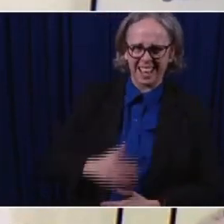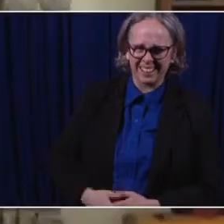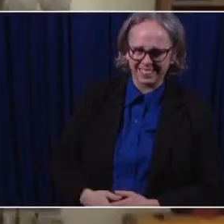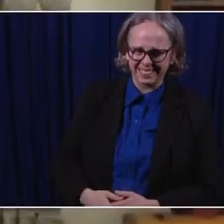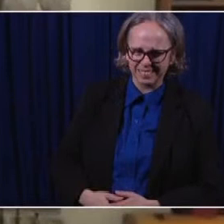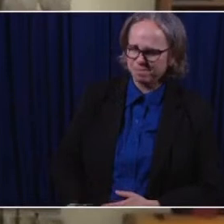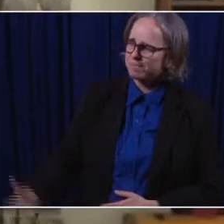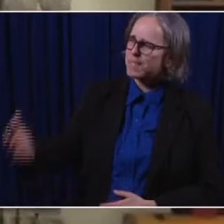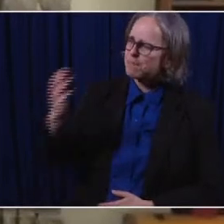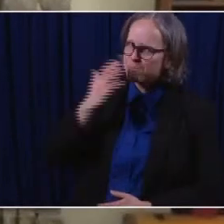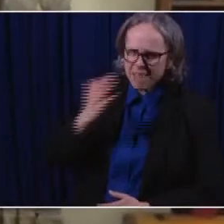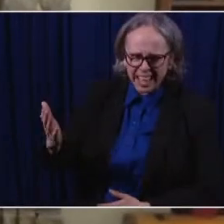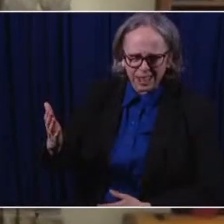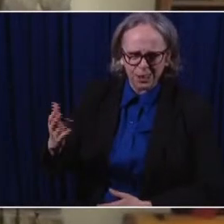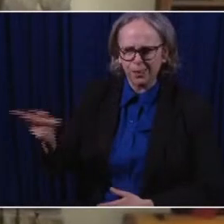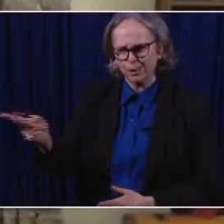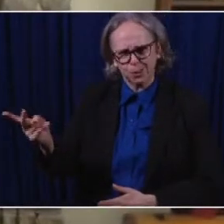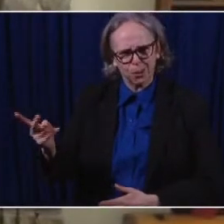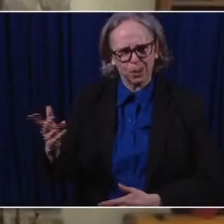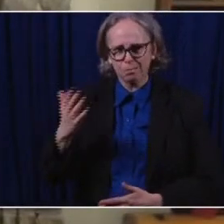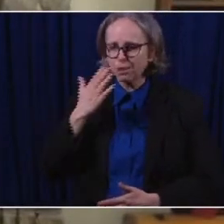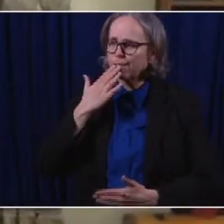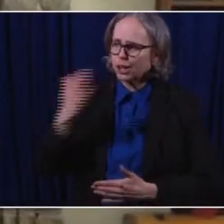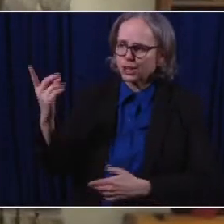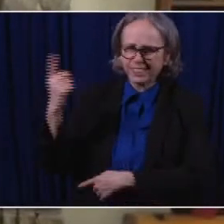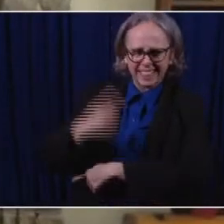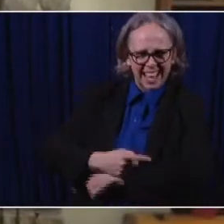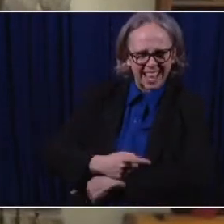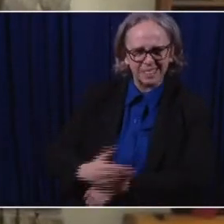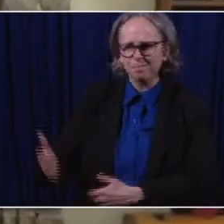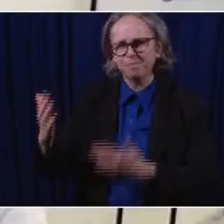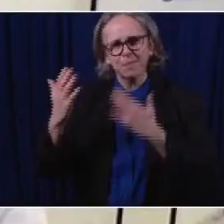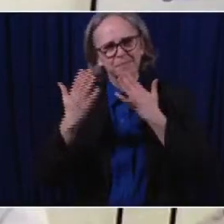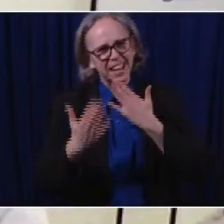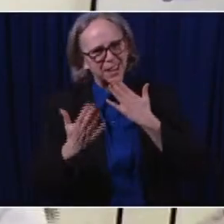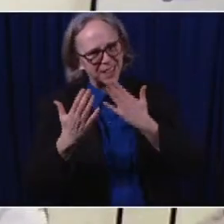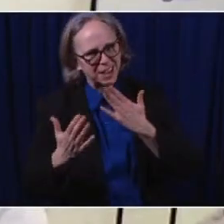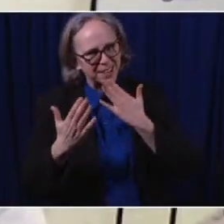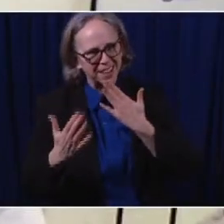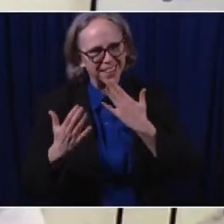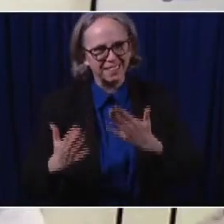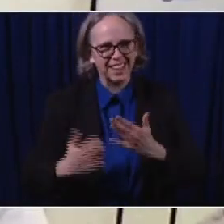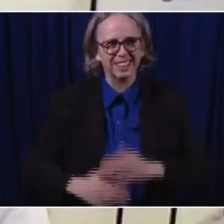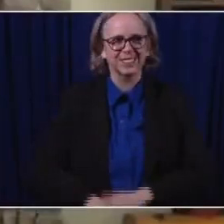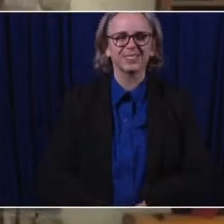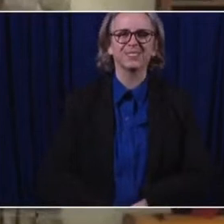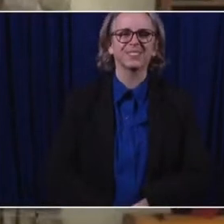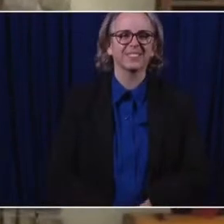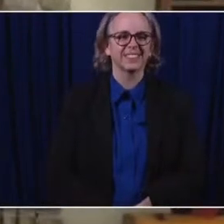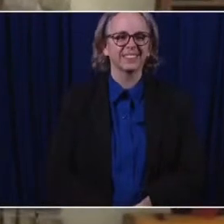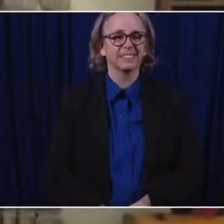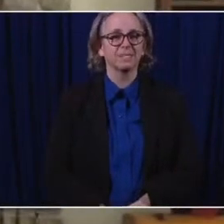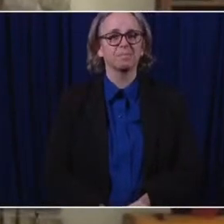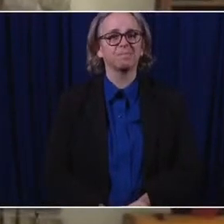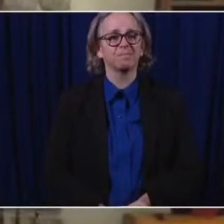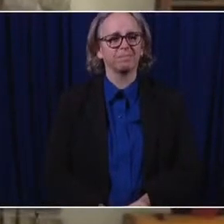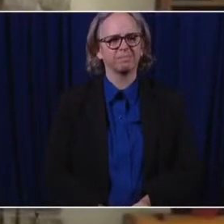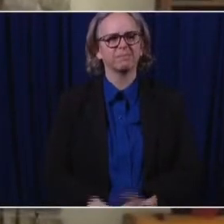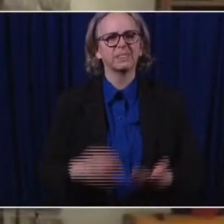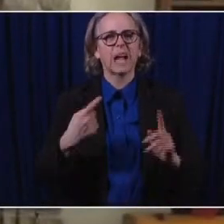both of you very much. Good luck today. Thank you. Thank Appreciate you. it. Thank you very much. Next, we're going to go to Lima.